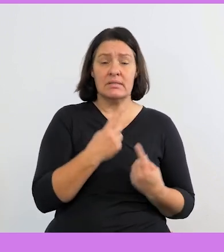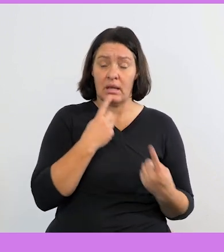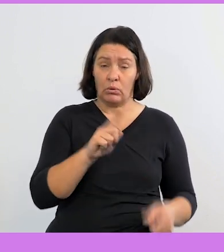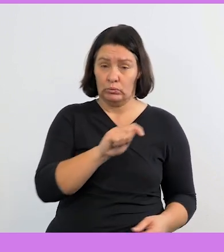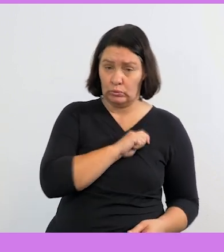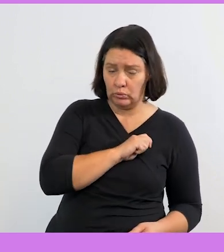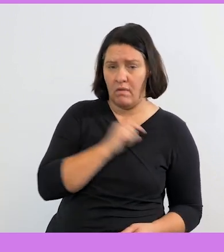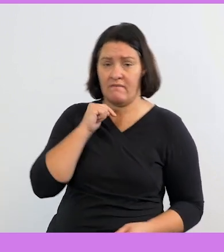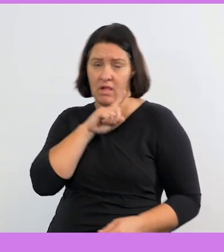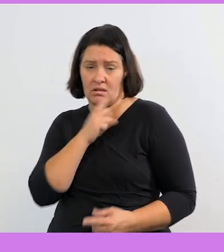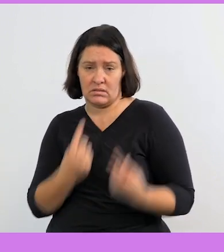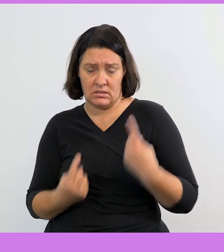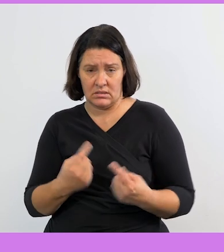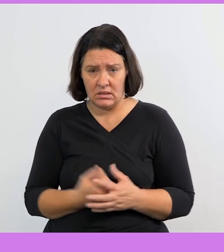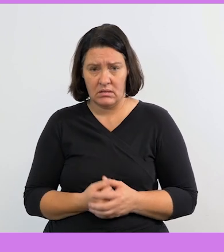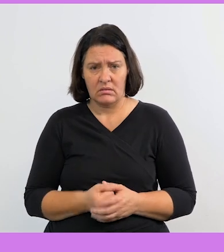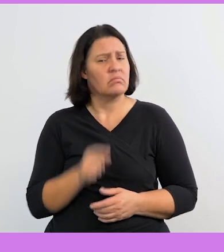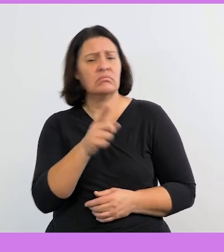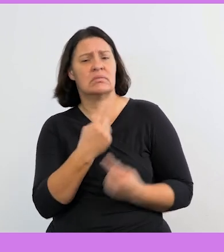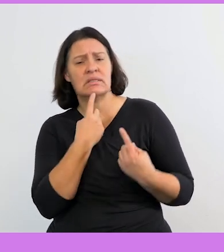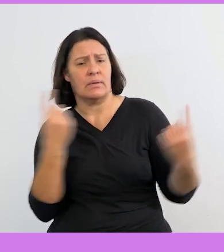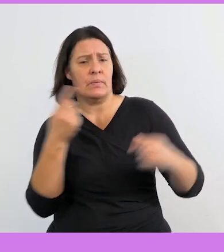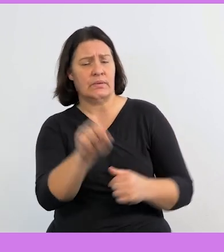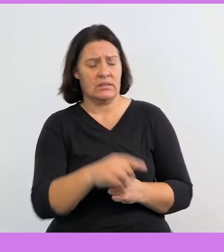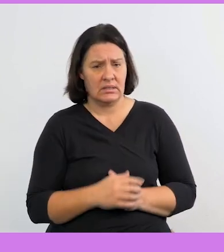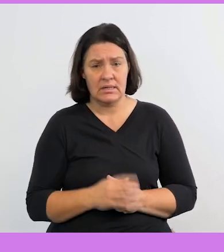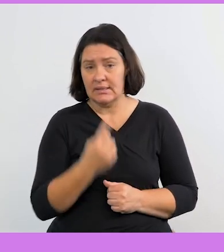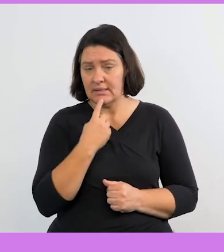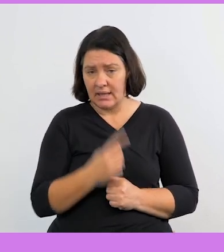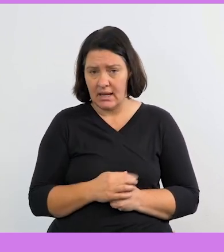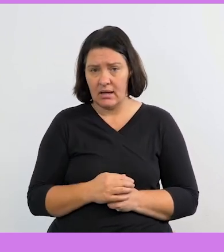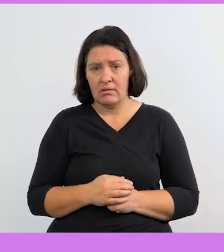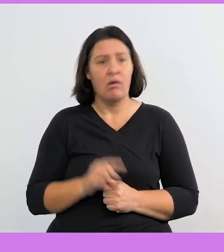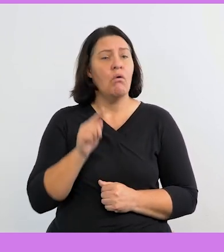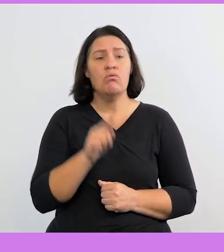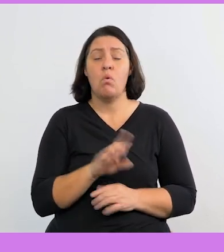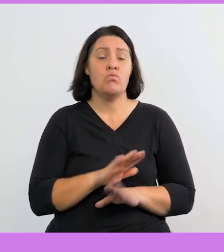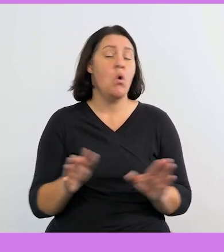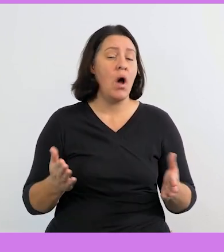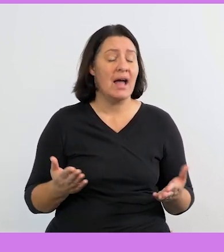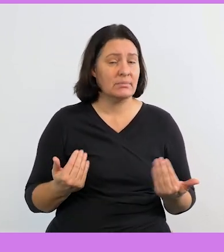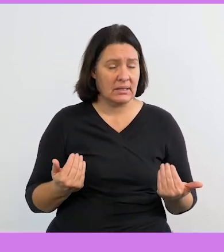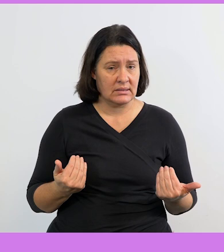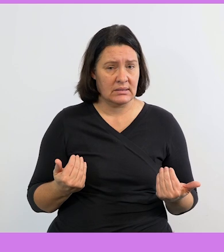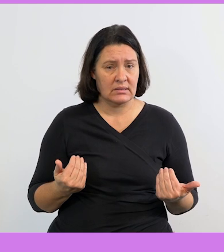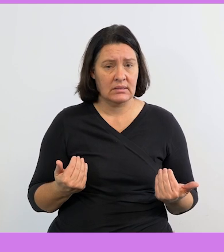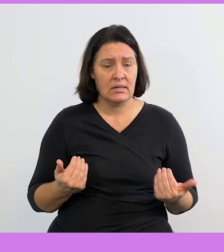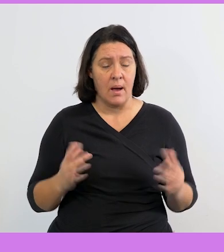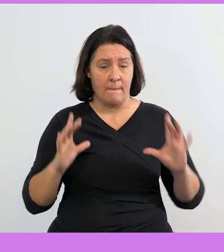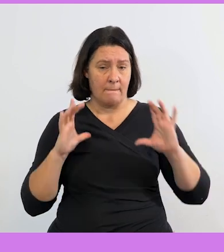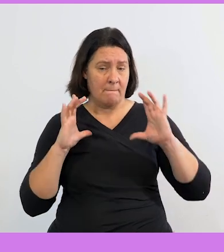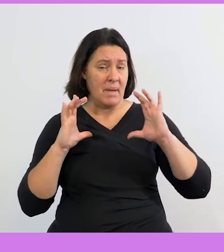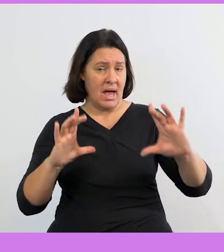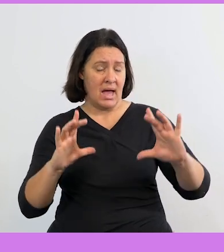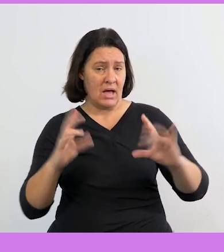following statement is true or false. Now let's look at what the statement is. It says, you are not expected to draw a